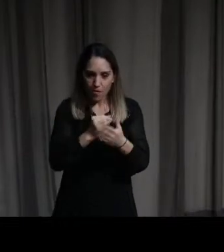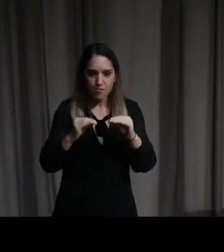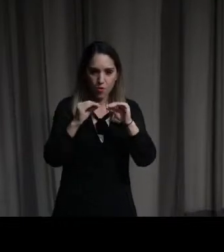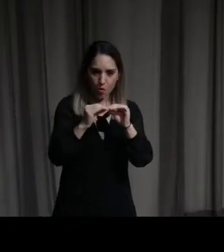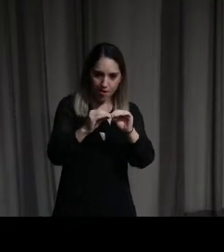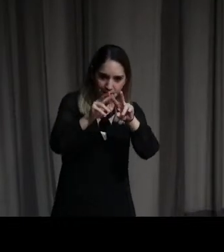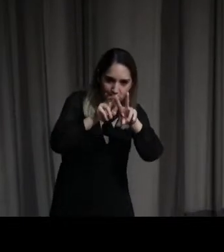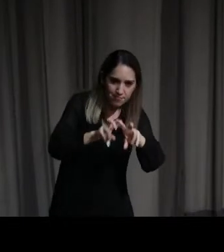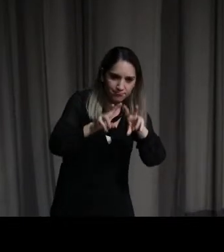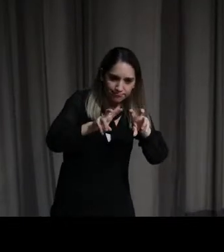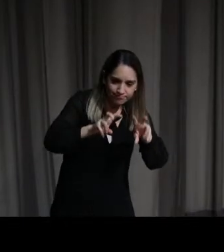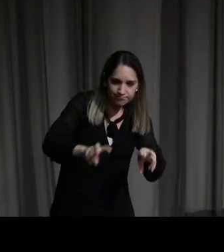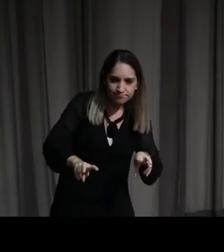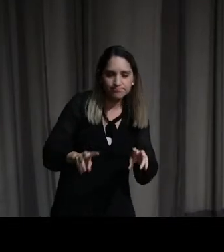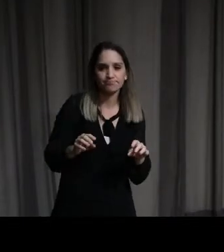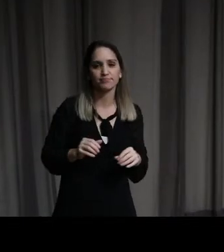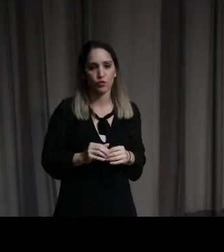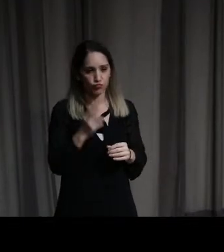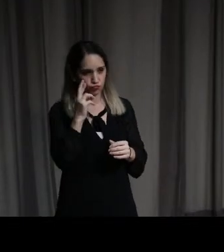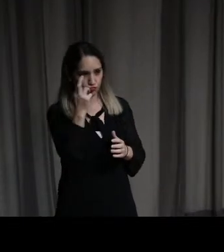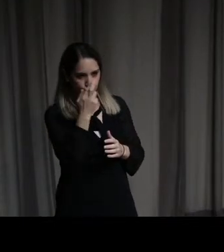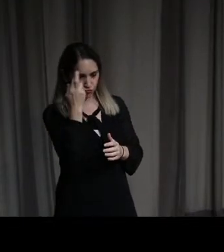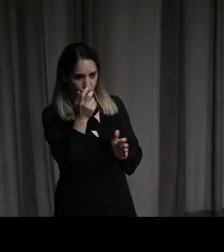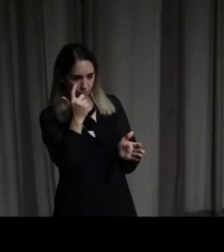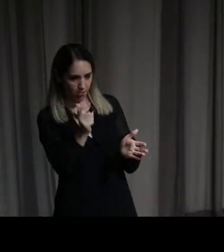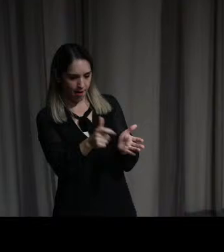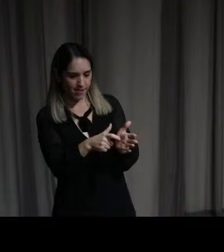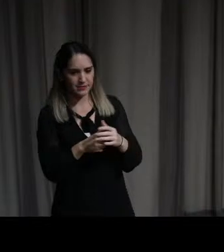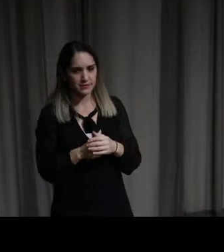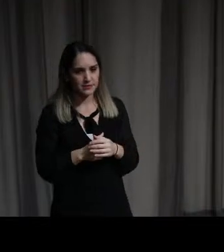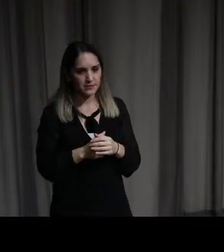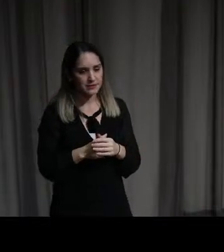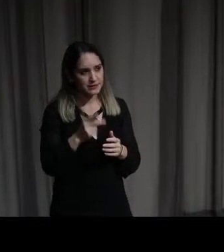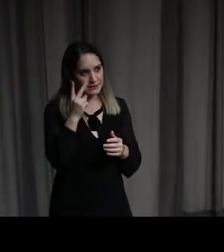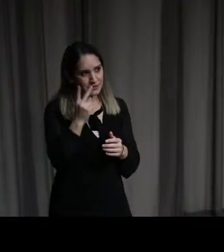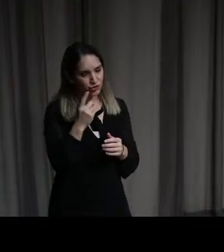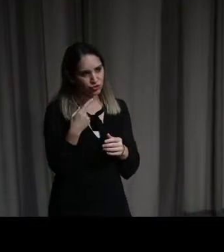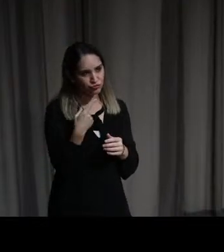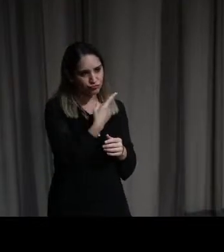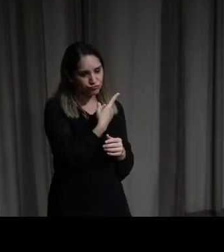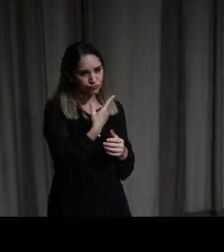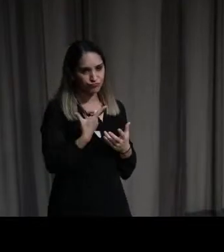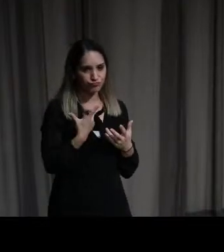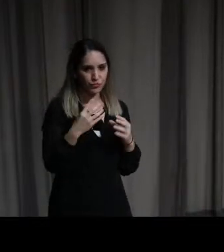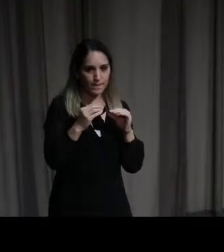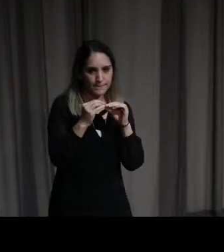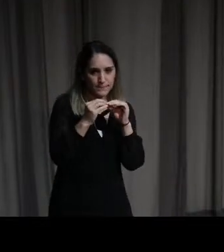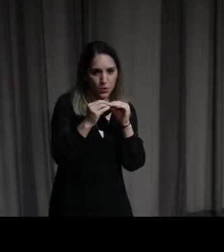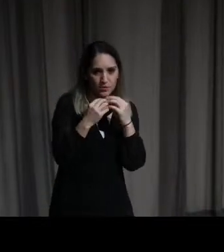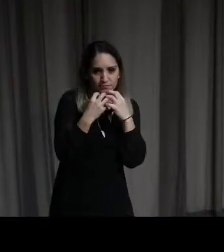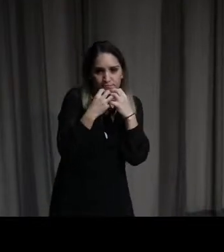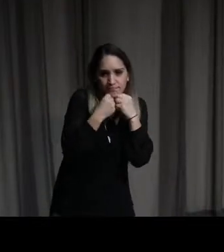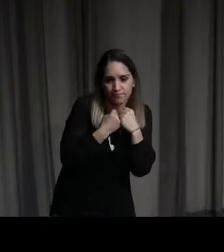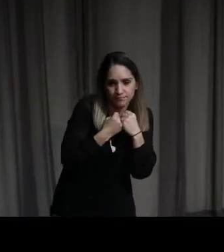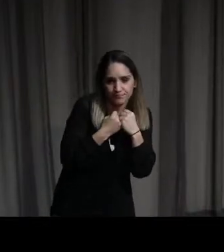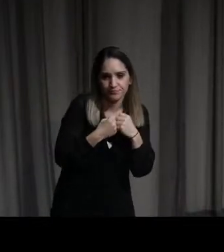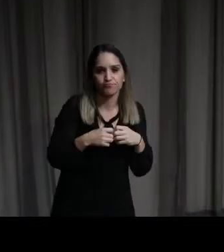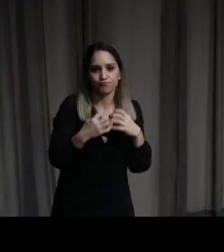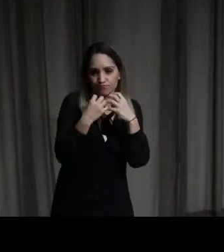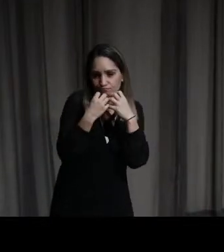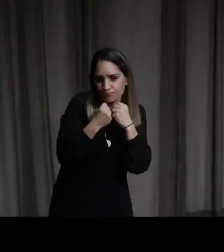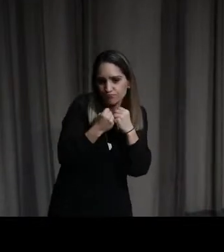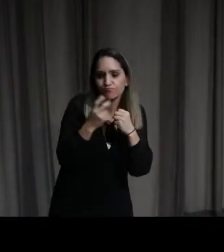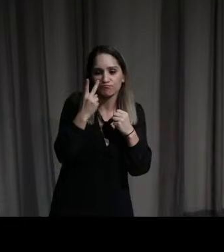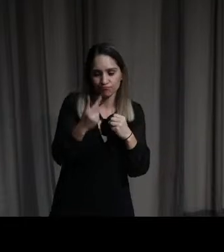know what he is doing with it. Here, the syncretism is, it's something that we